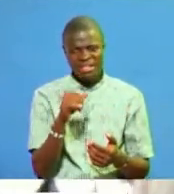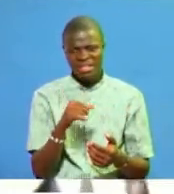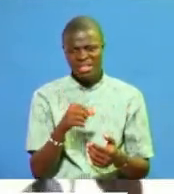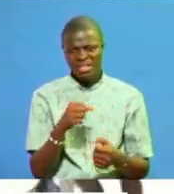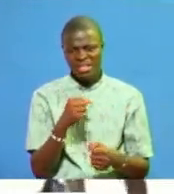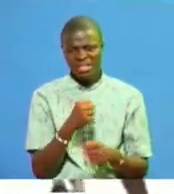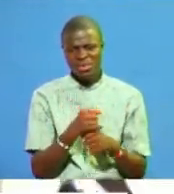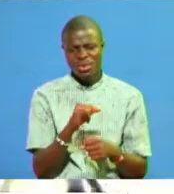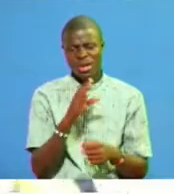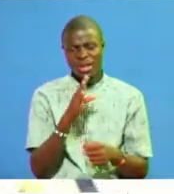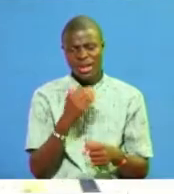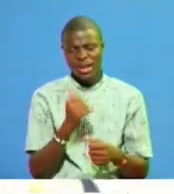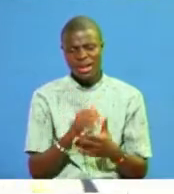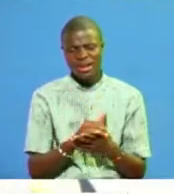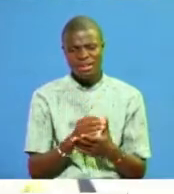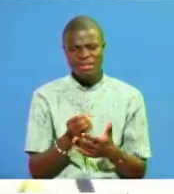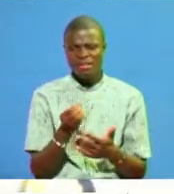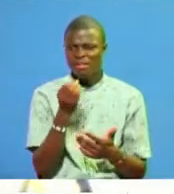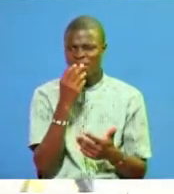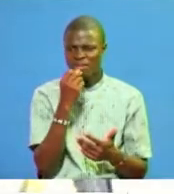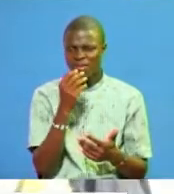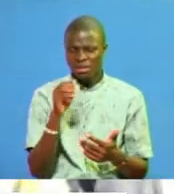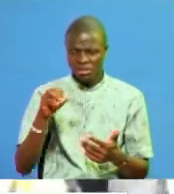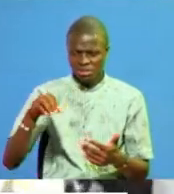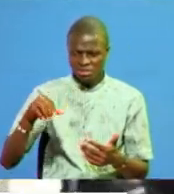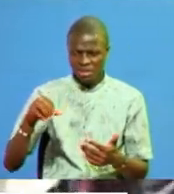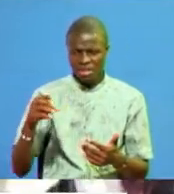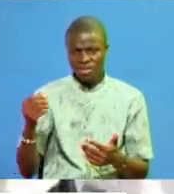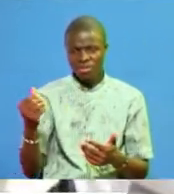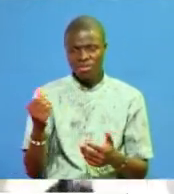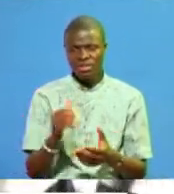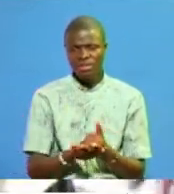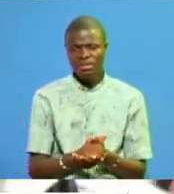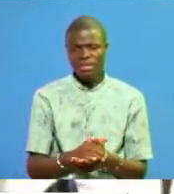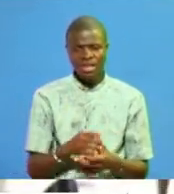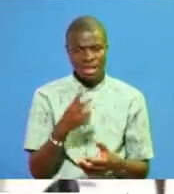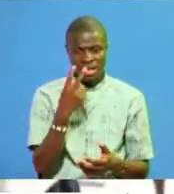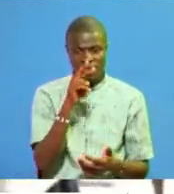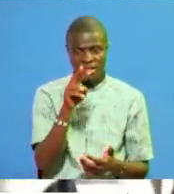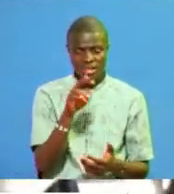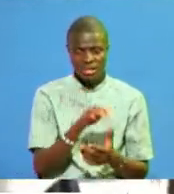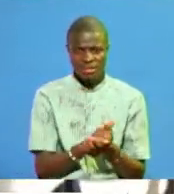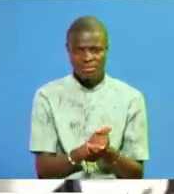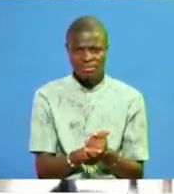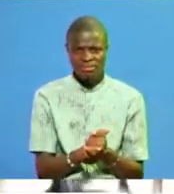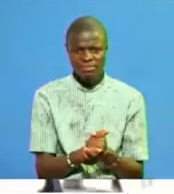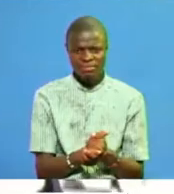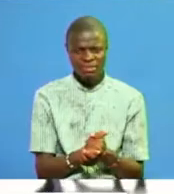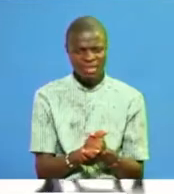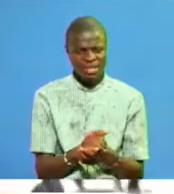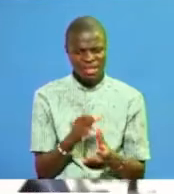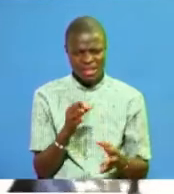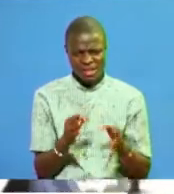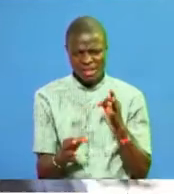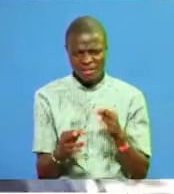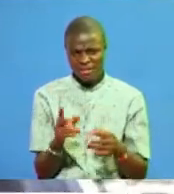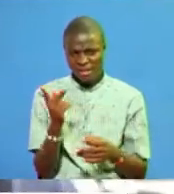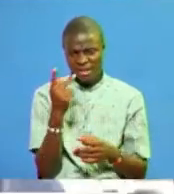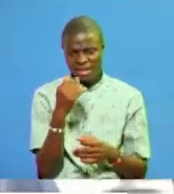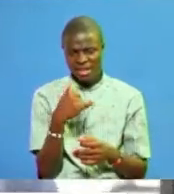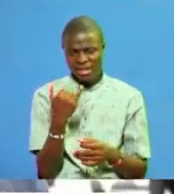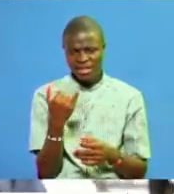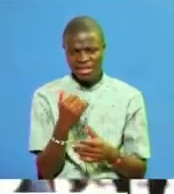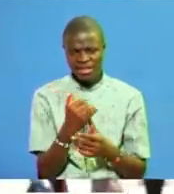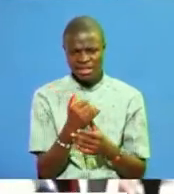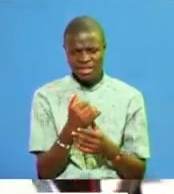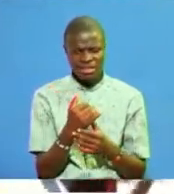Kwangu pampas inasumbua mtu? Kwa hivyo mimi naona kama Kenya itakuwa